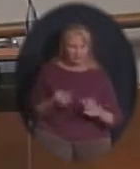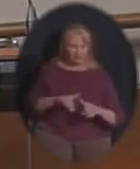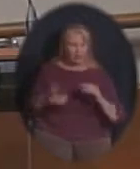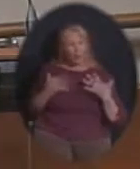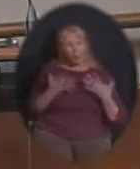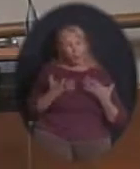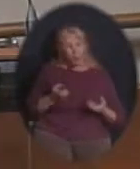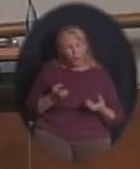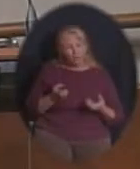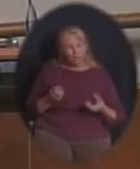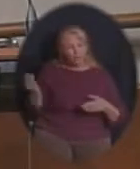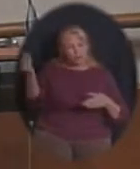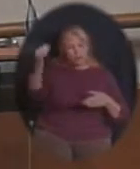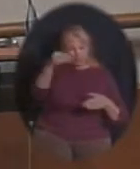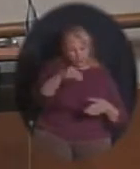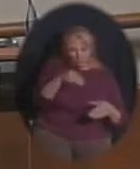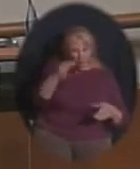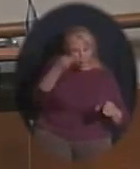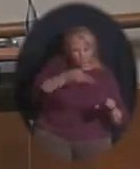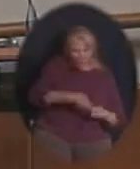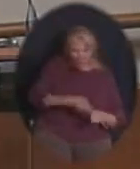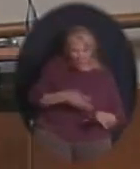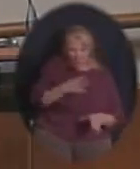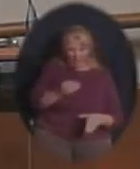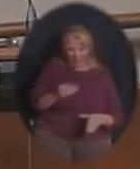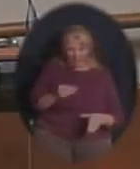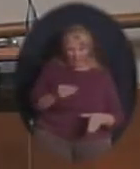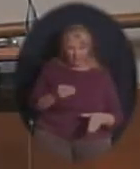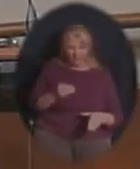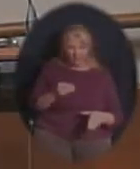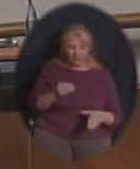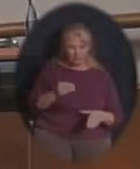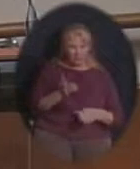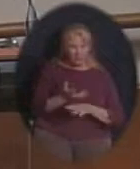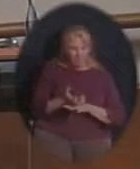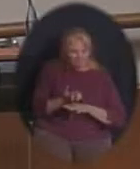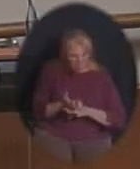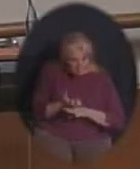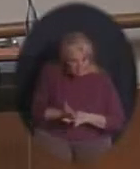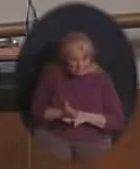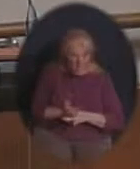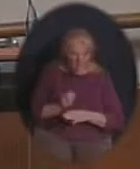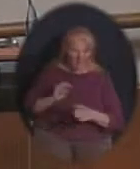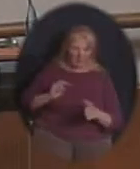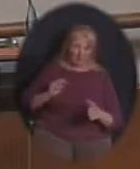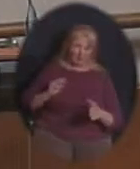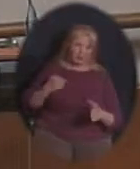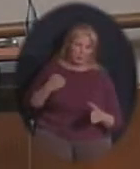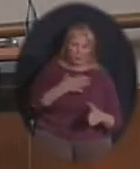in and also plead that we really put this through next year.